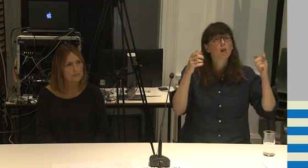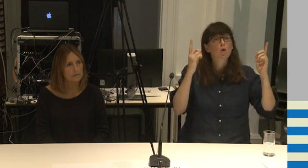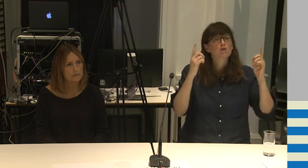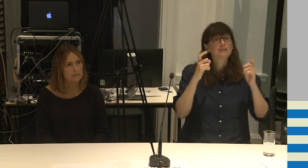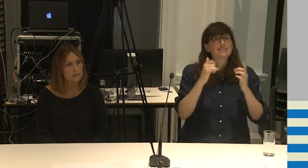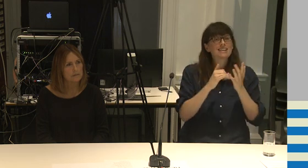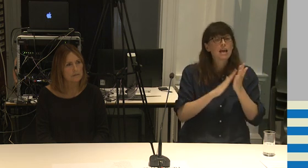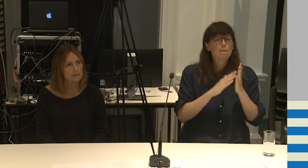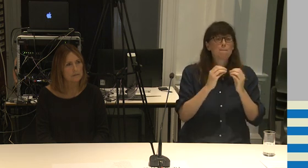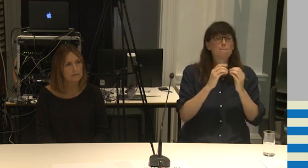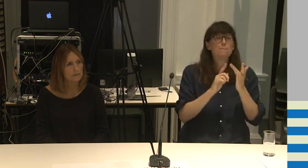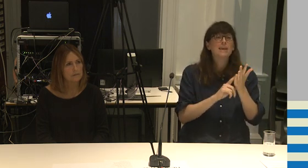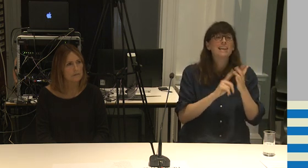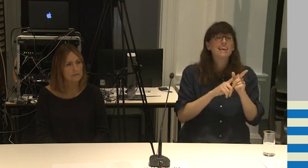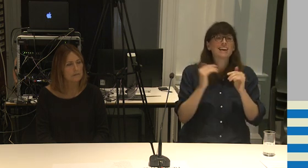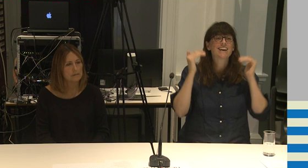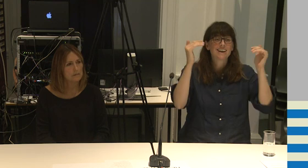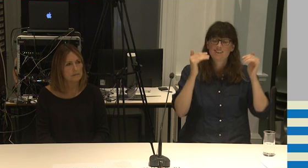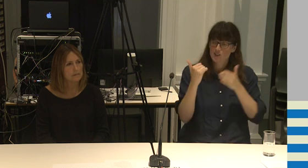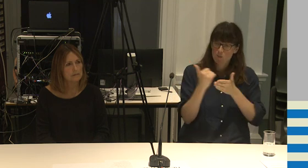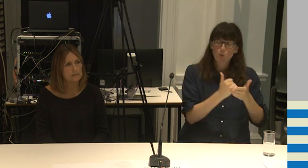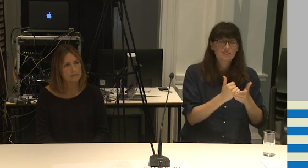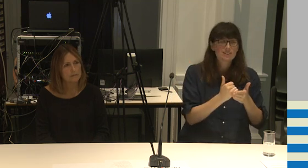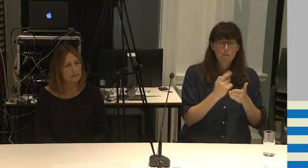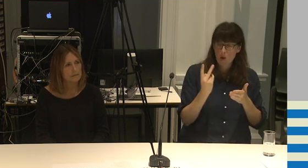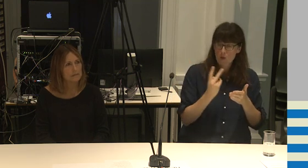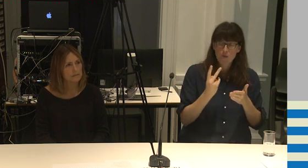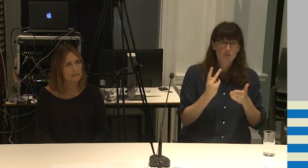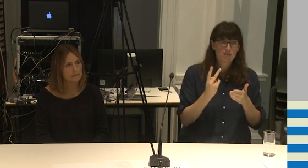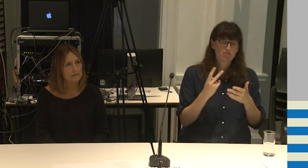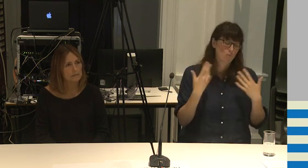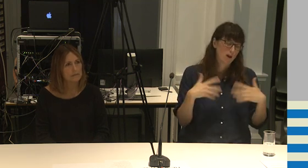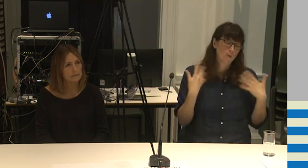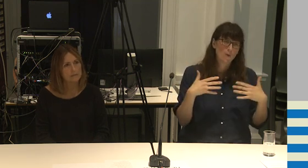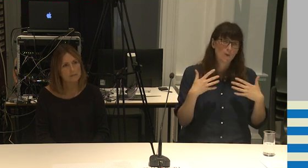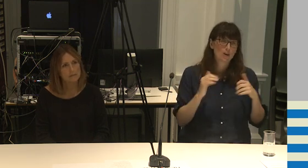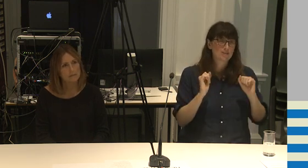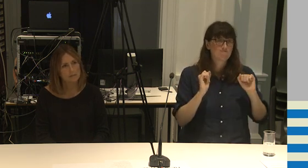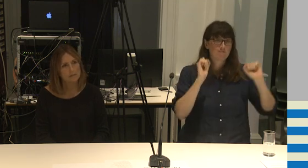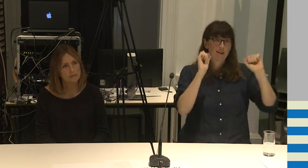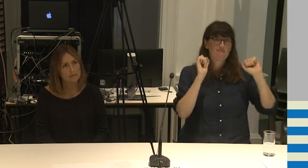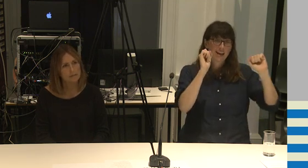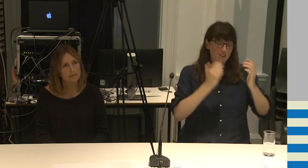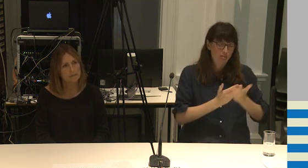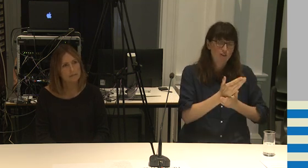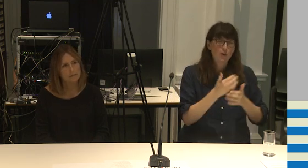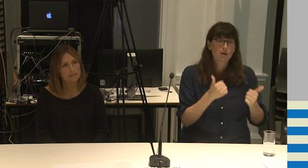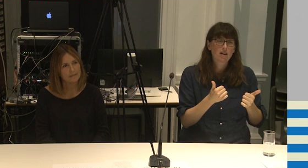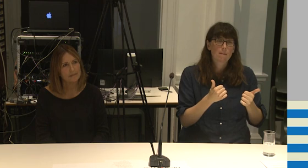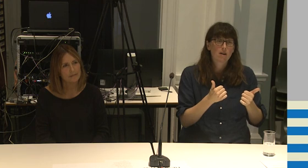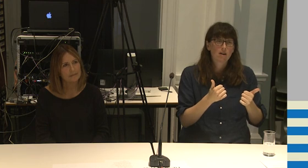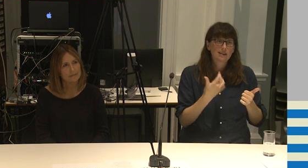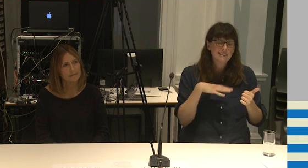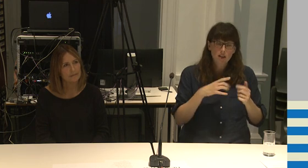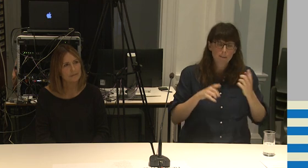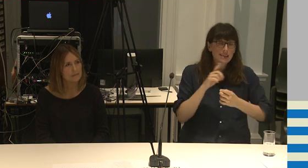at CSM, is amazing and completely supported me with that. He's been one of my biggest cheerleaders the whole way through. But we had